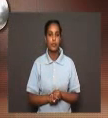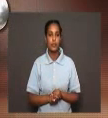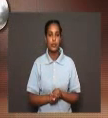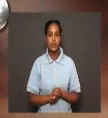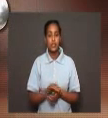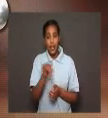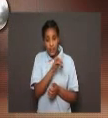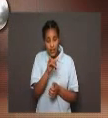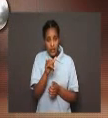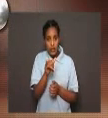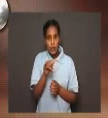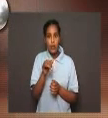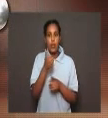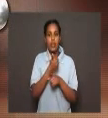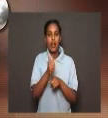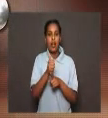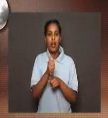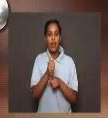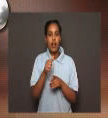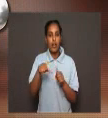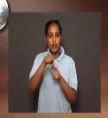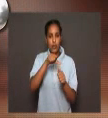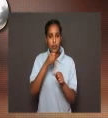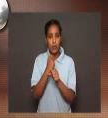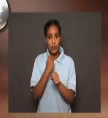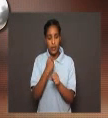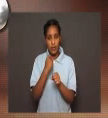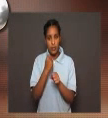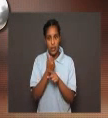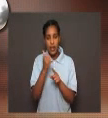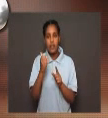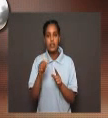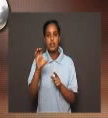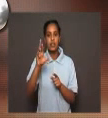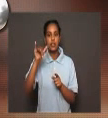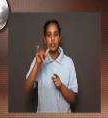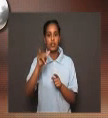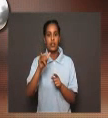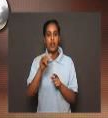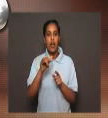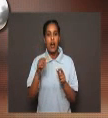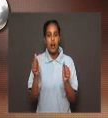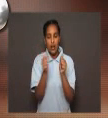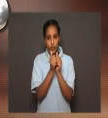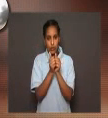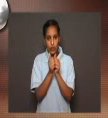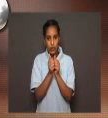The identical metal atoms that make up metallic crystals are held together by